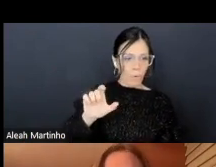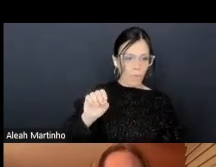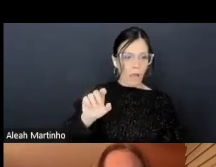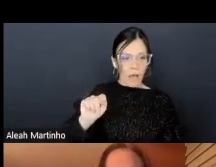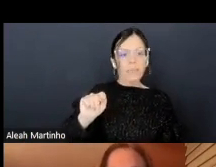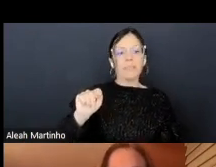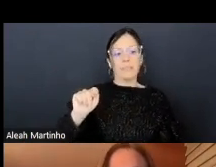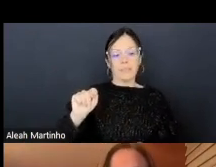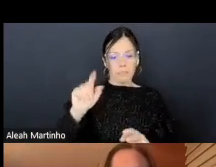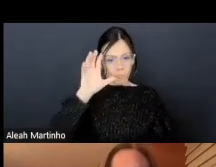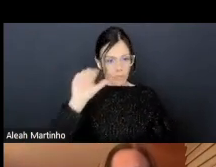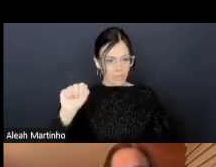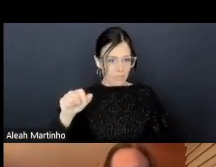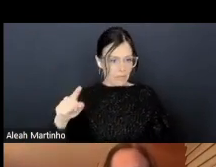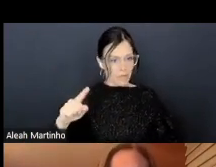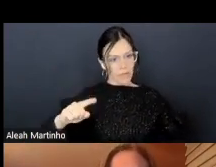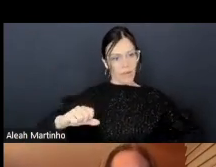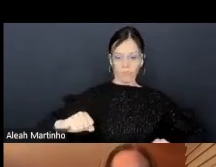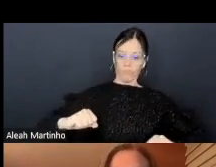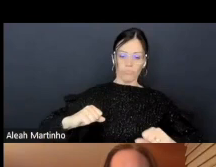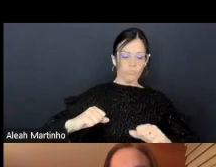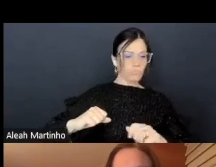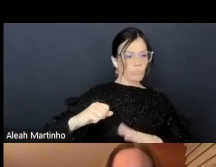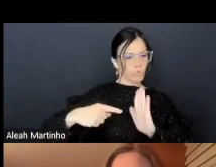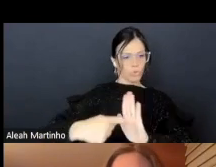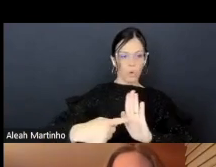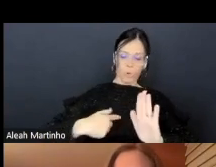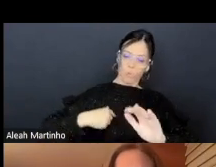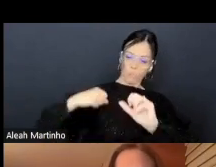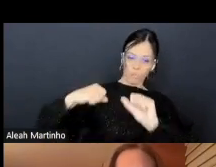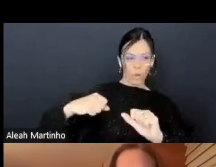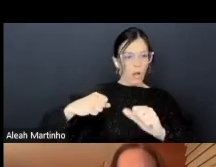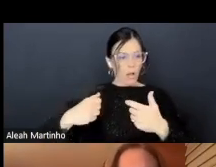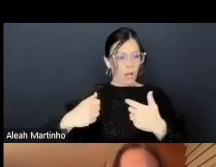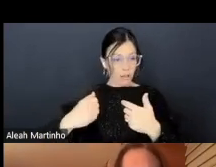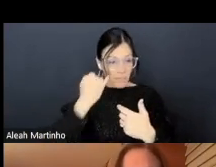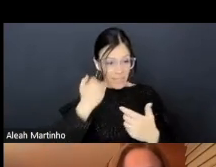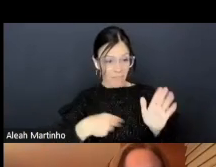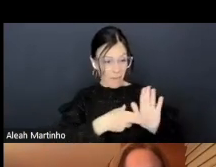masculinity and strength and disability was seen as a weakness